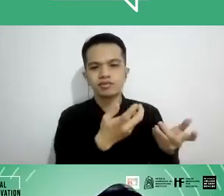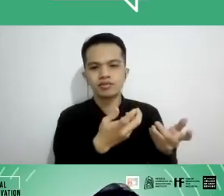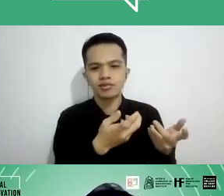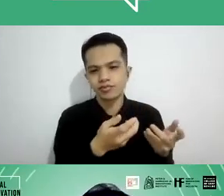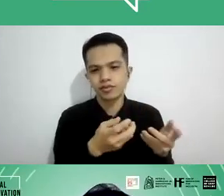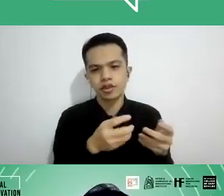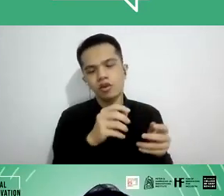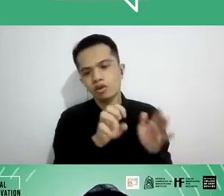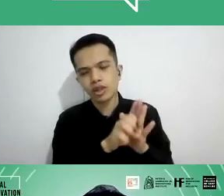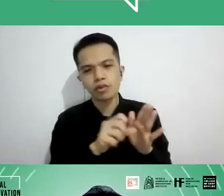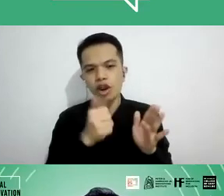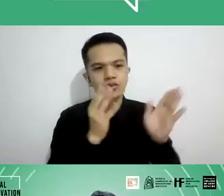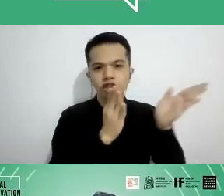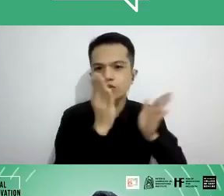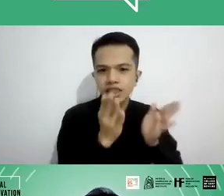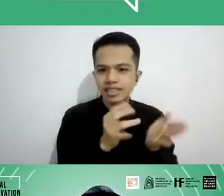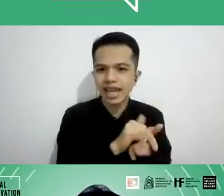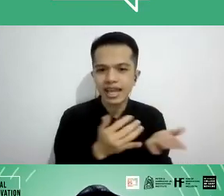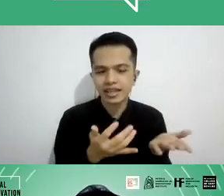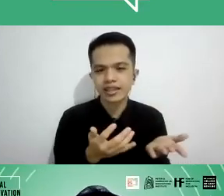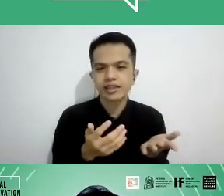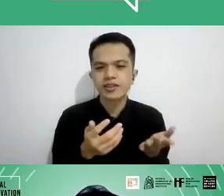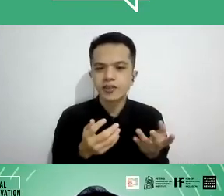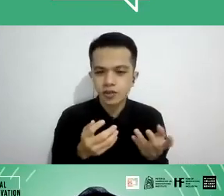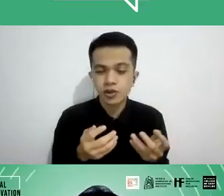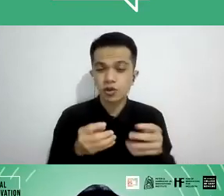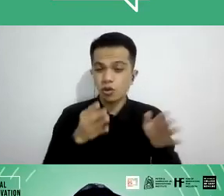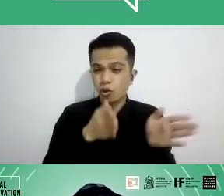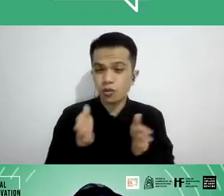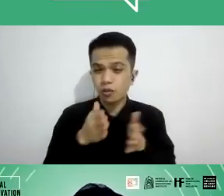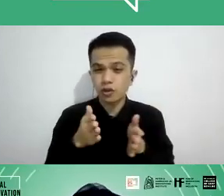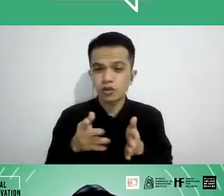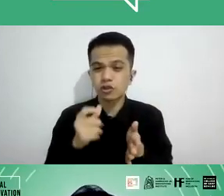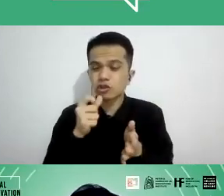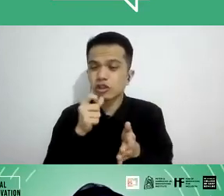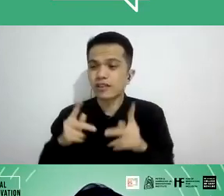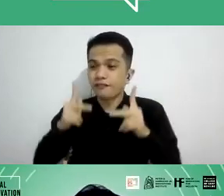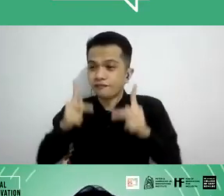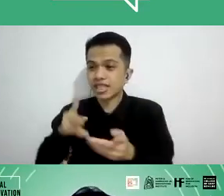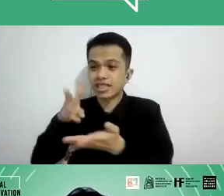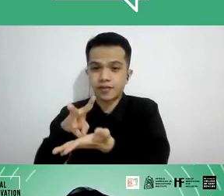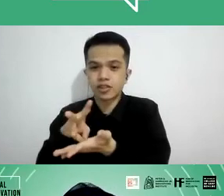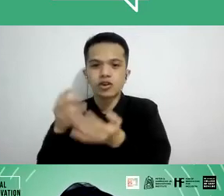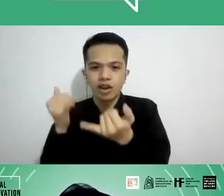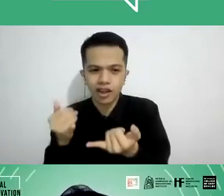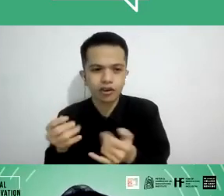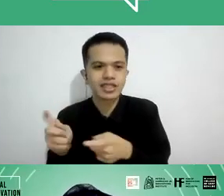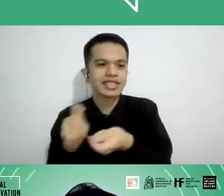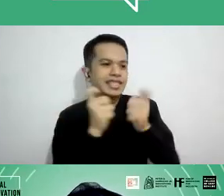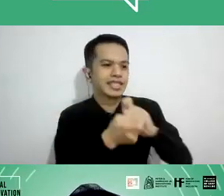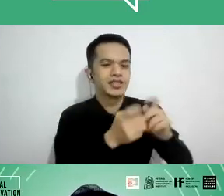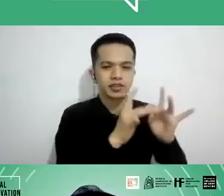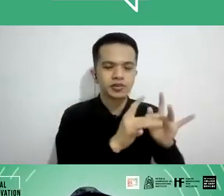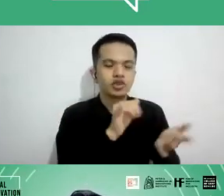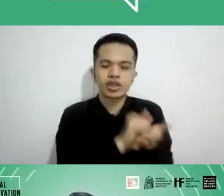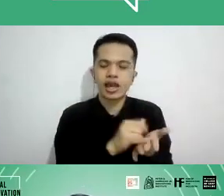online services. And decentralizing these operations from instead of being a physical area to now being online is a big part of how it